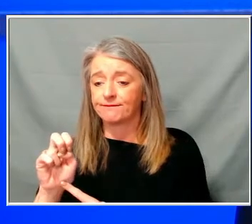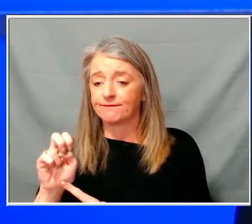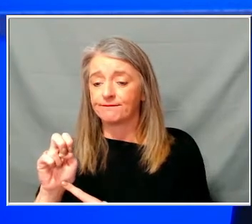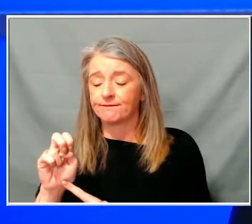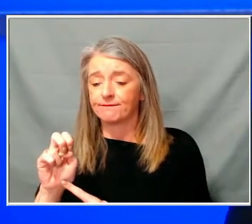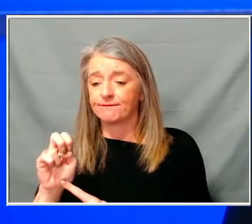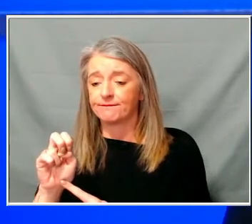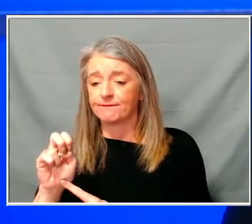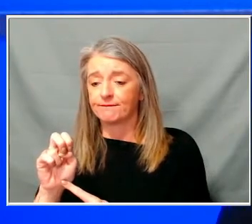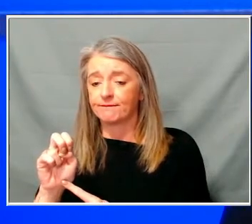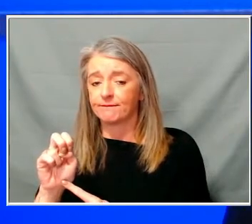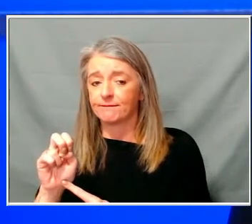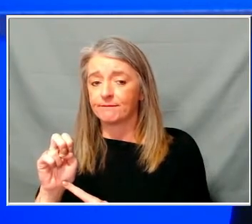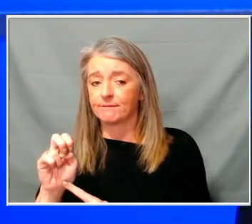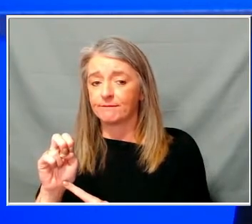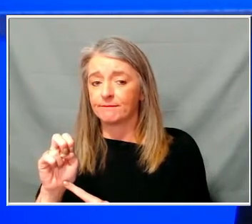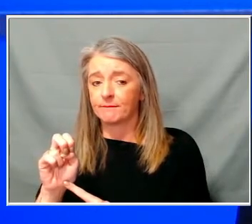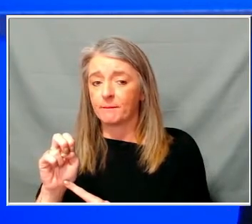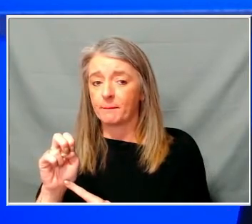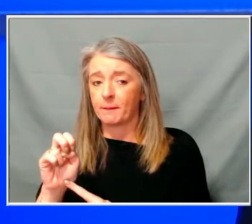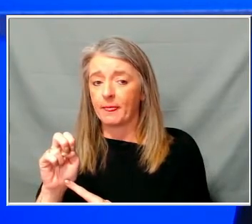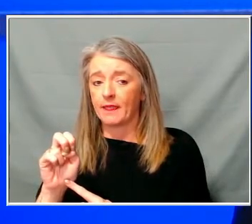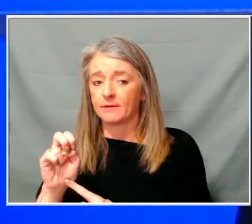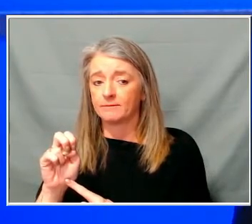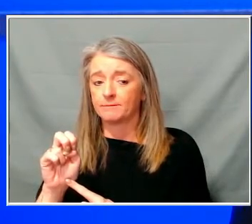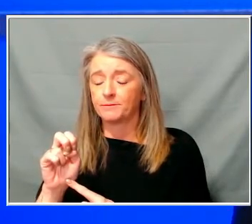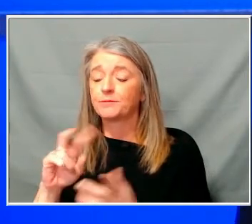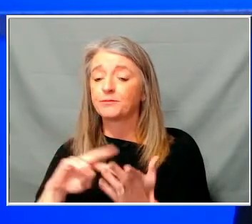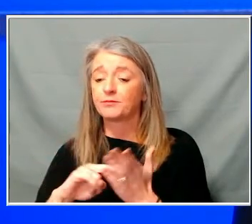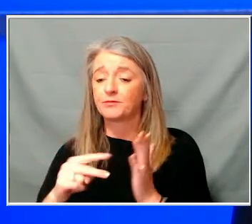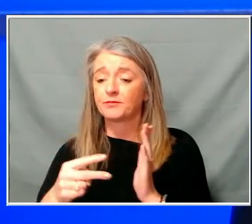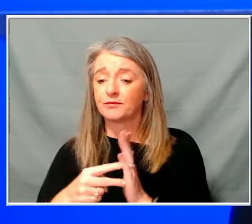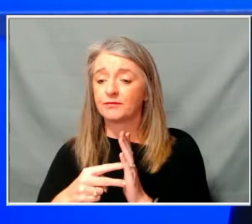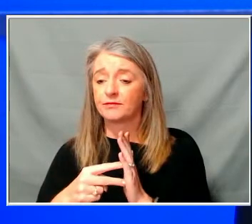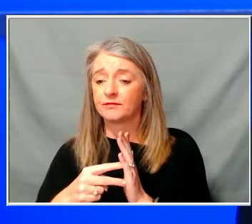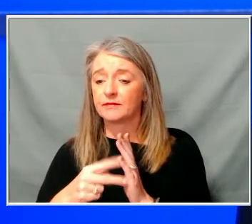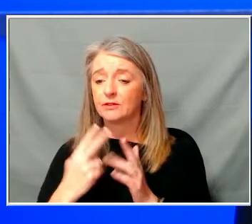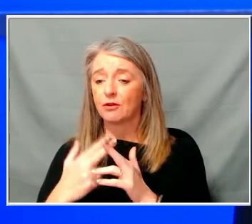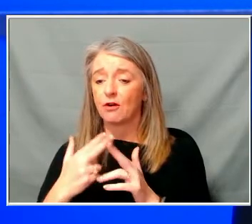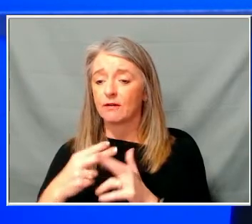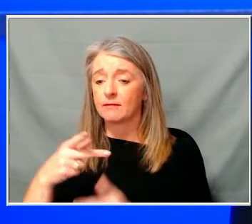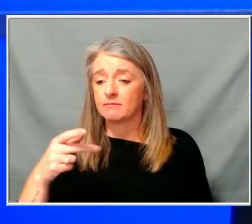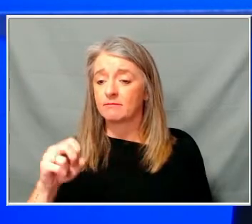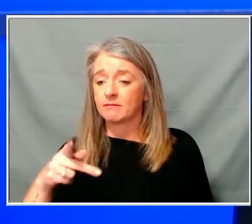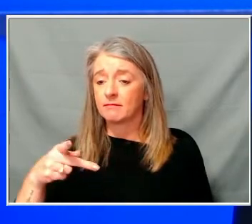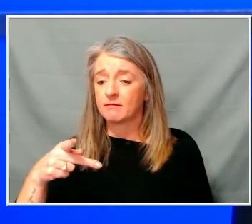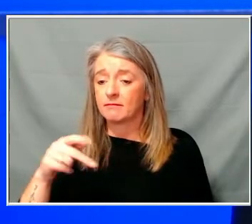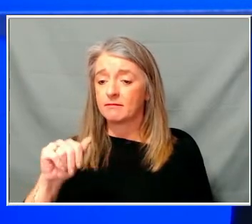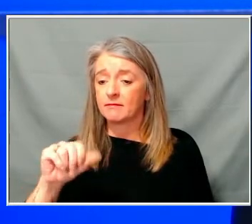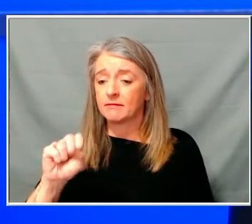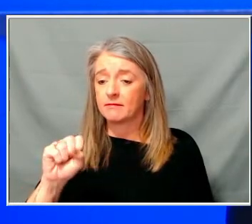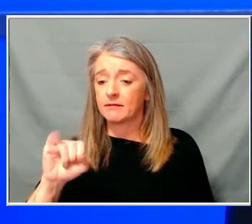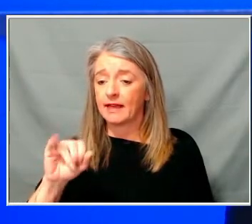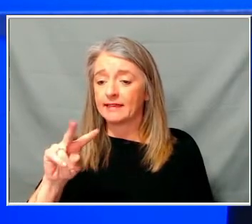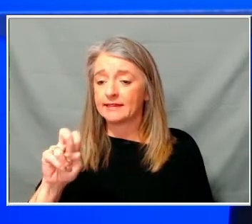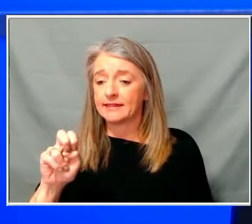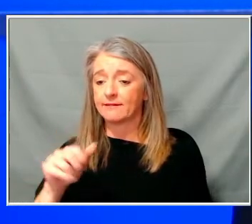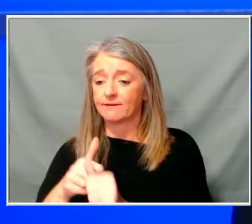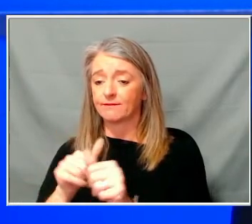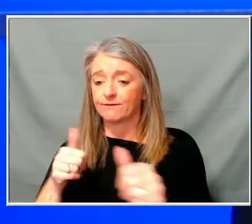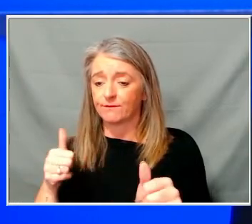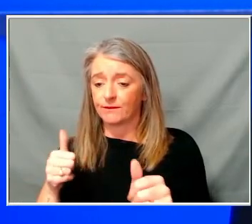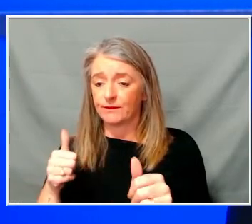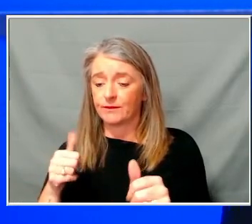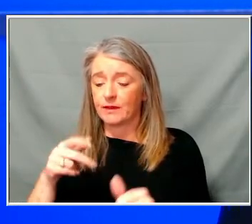of because what this promotes is passive avoidance. And when we start to approach our life from the perspective of